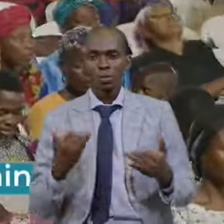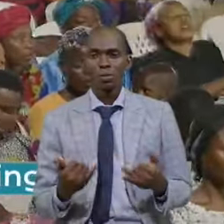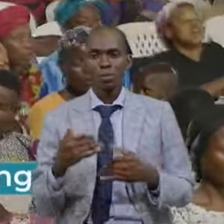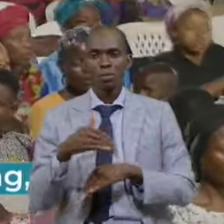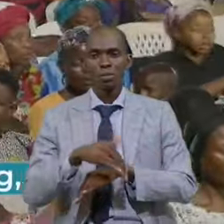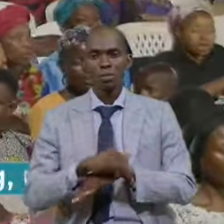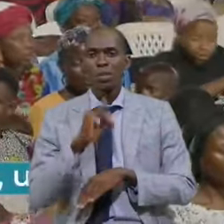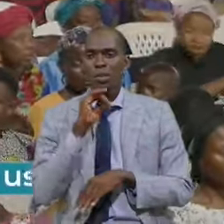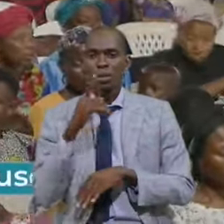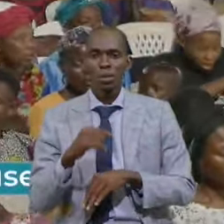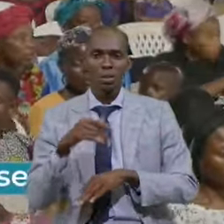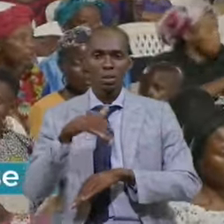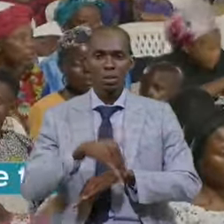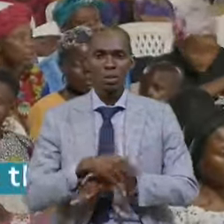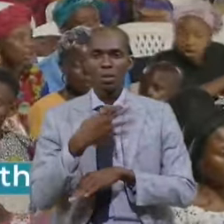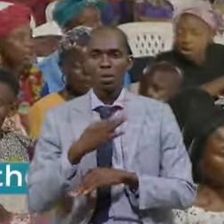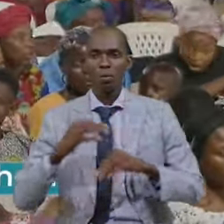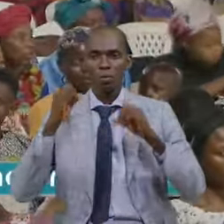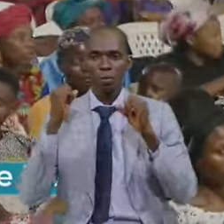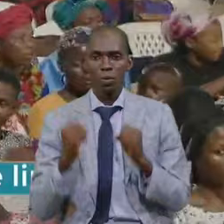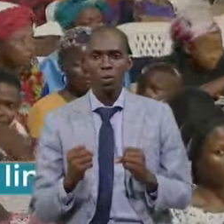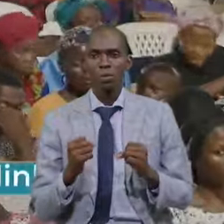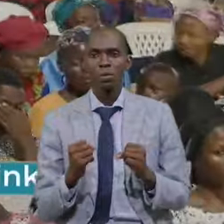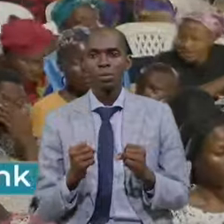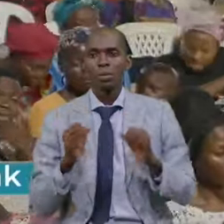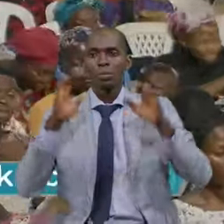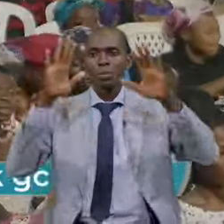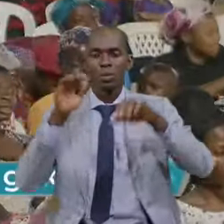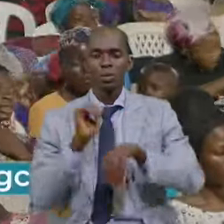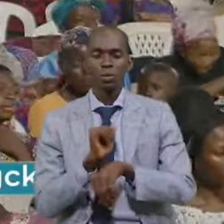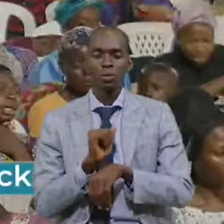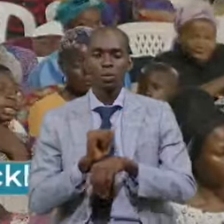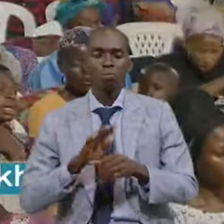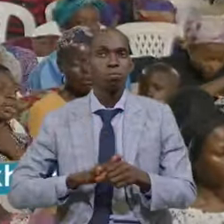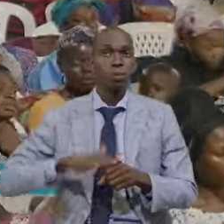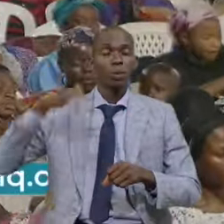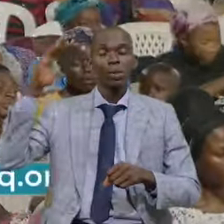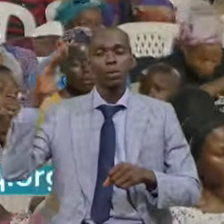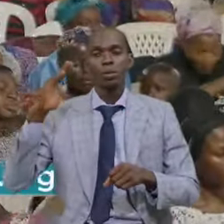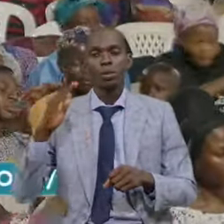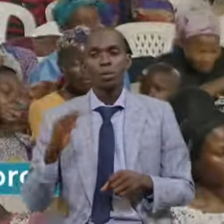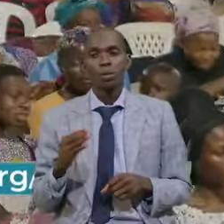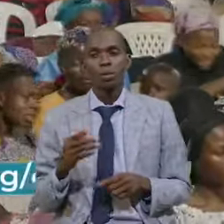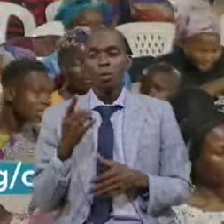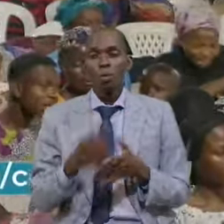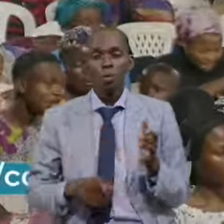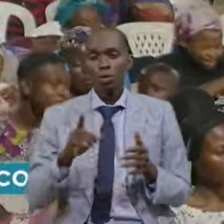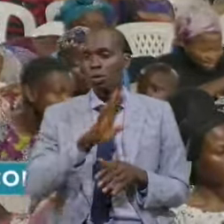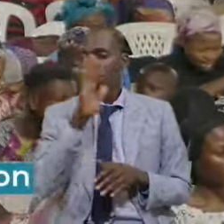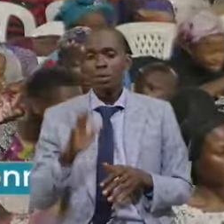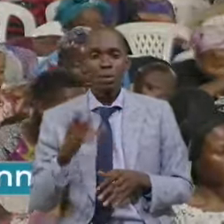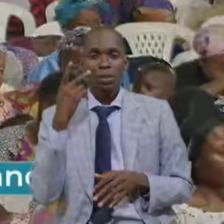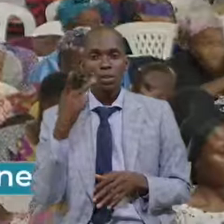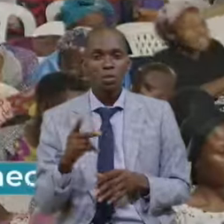a night of power. Miracle explosion. What you have never seen, what you have never